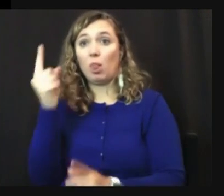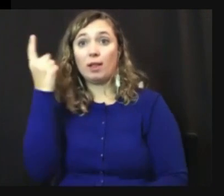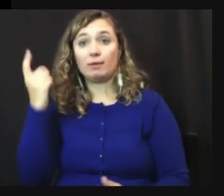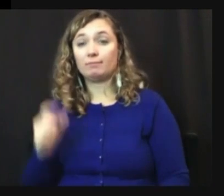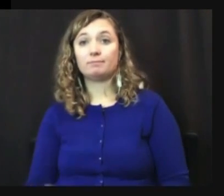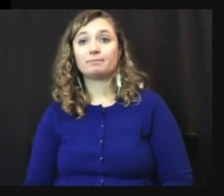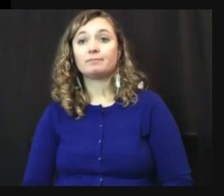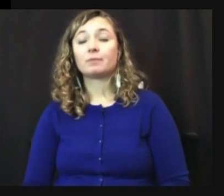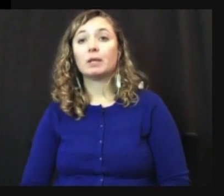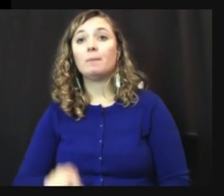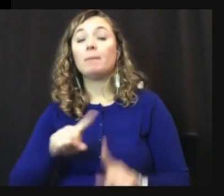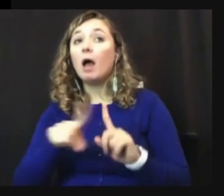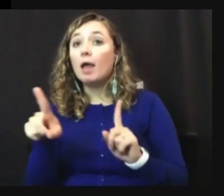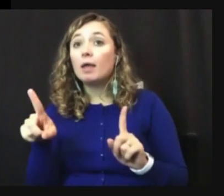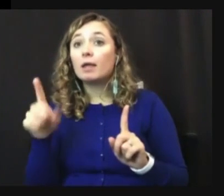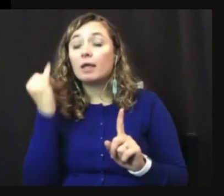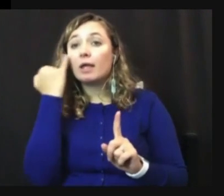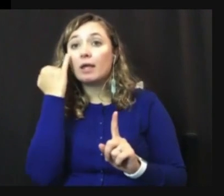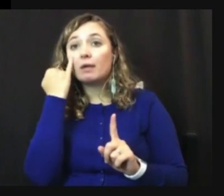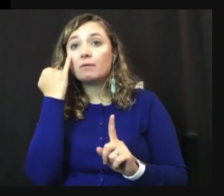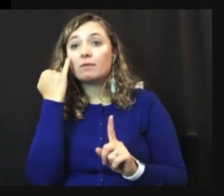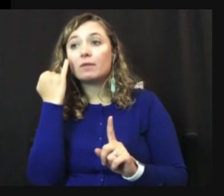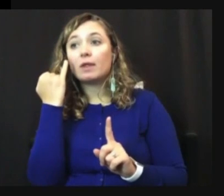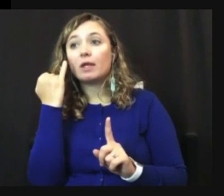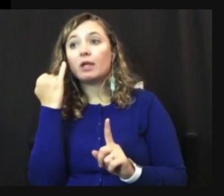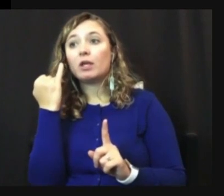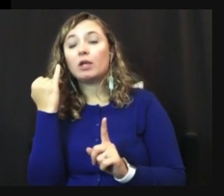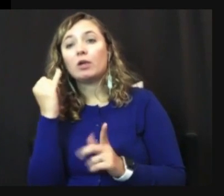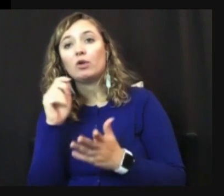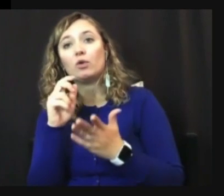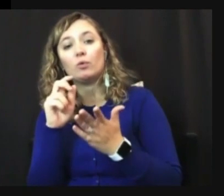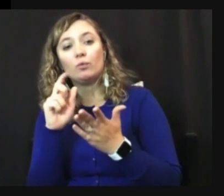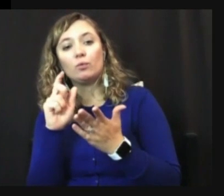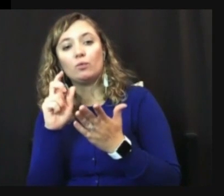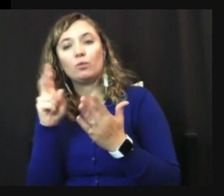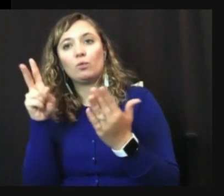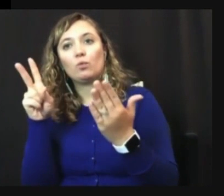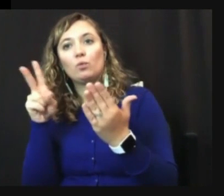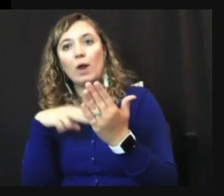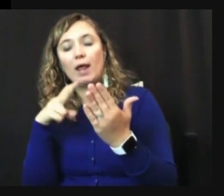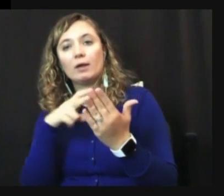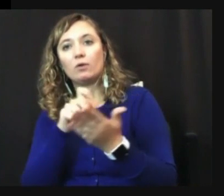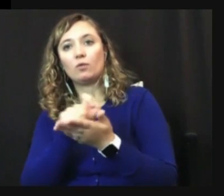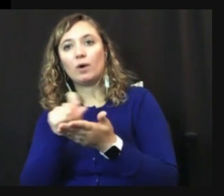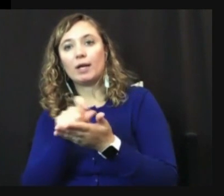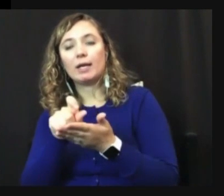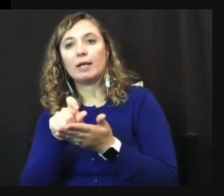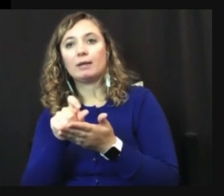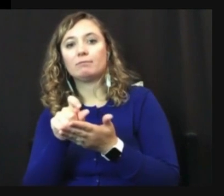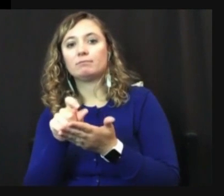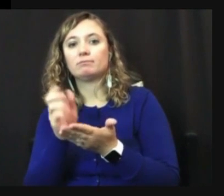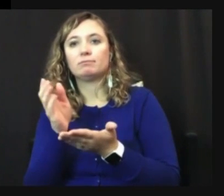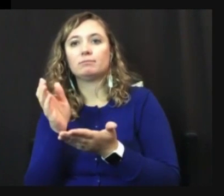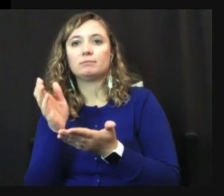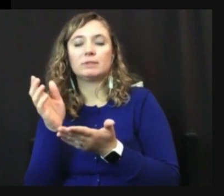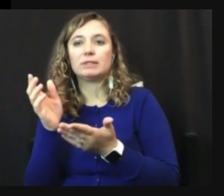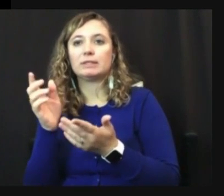same people, then they do not reject them and actually rate them whether or not they want to be their friend either